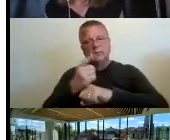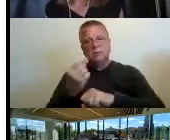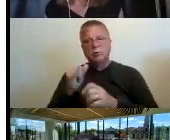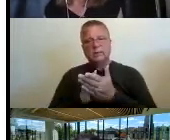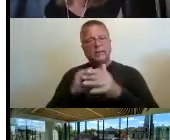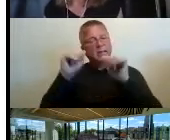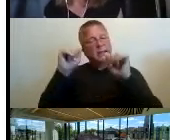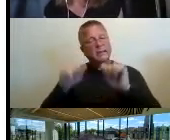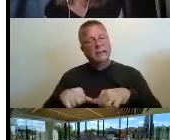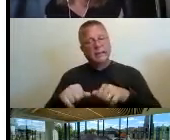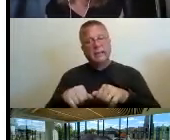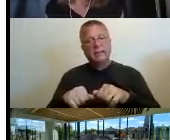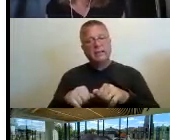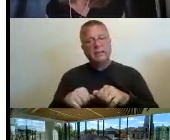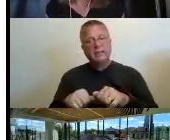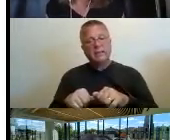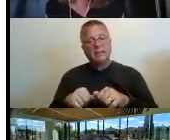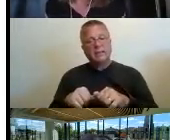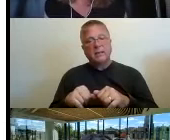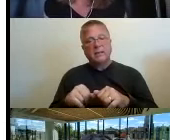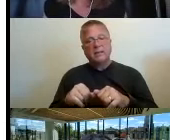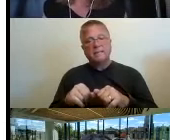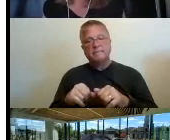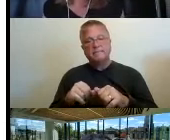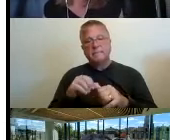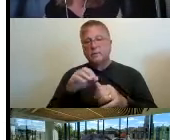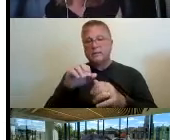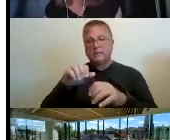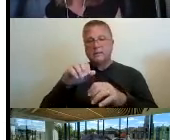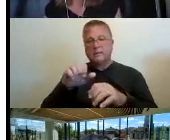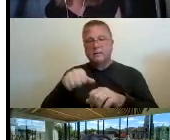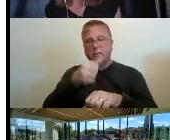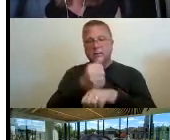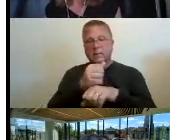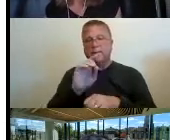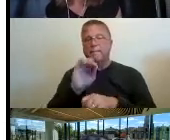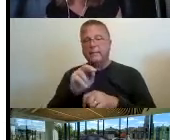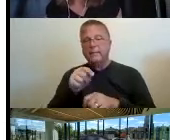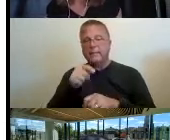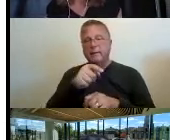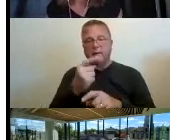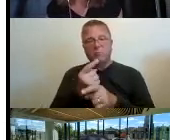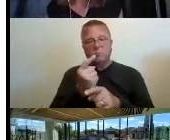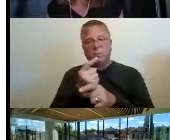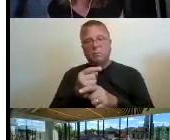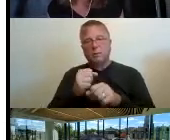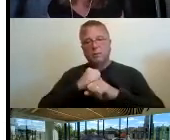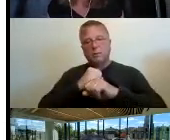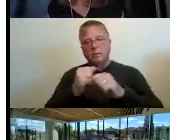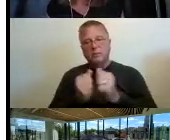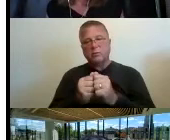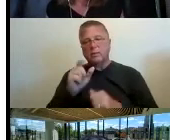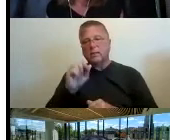can, you know, be a median, you know, planted median effect if it's properly protected with landscape